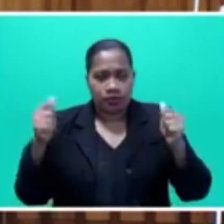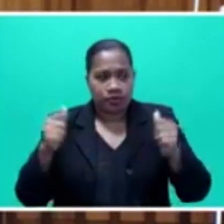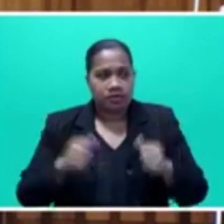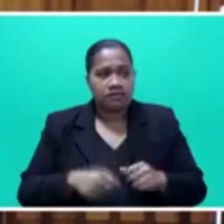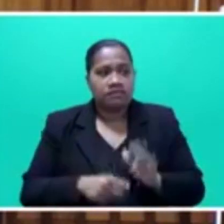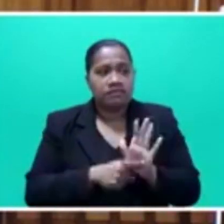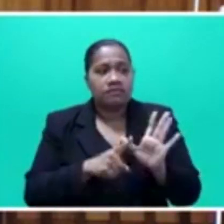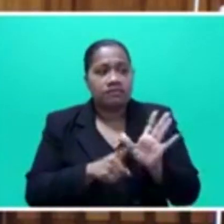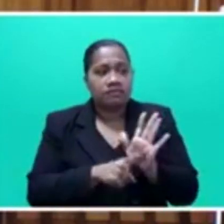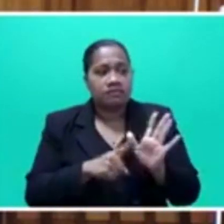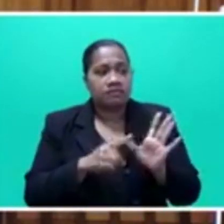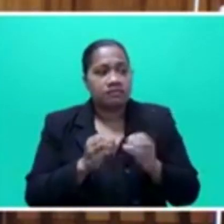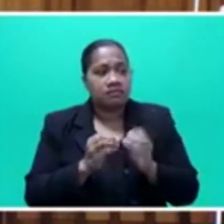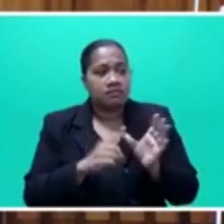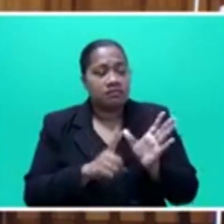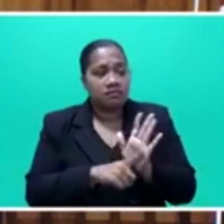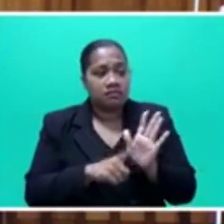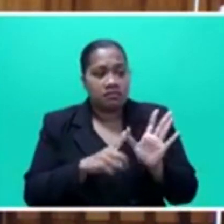Lalambalavu?